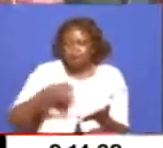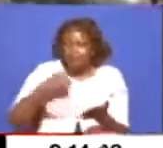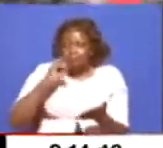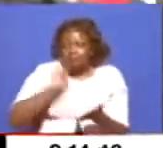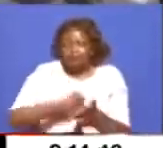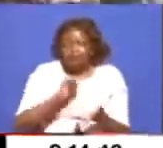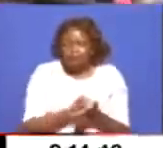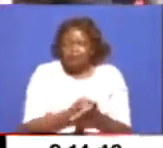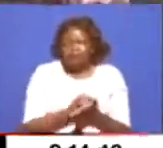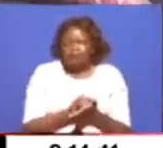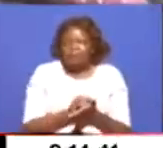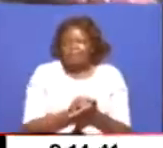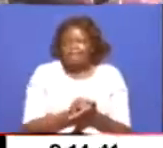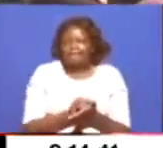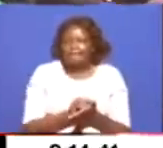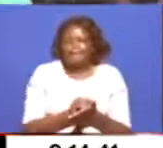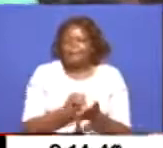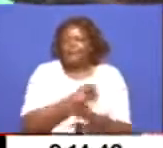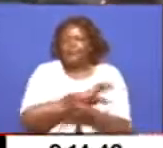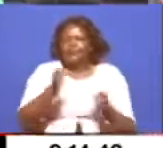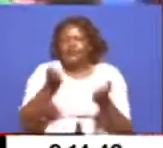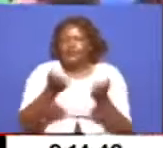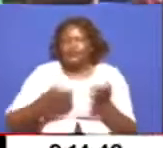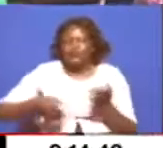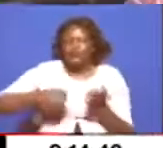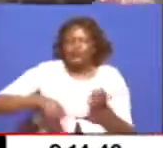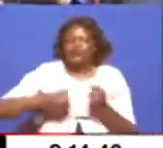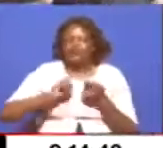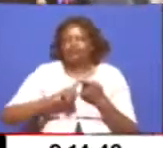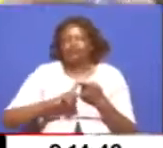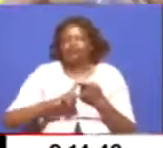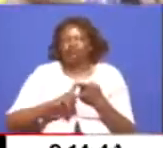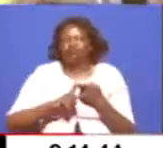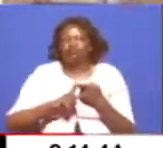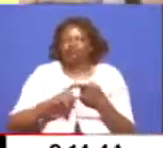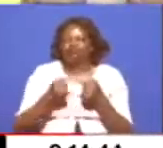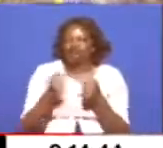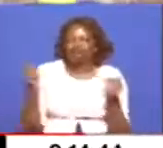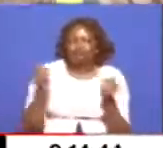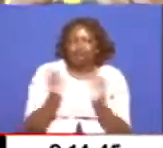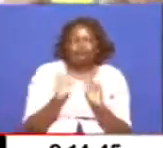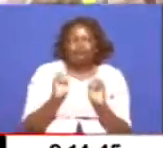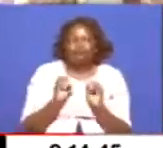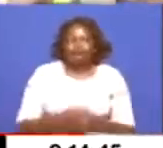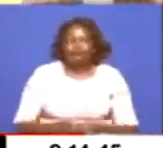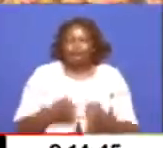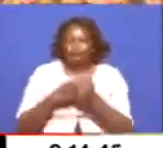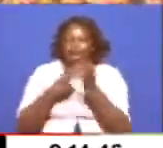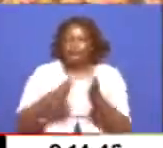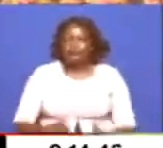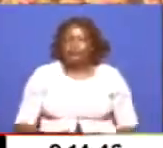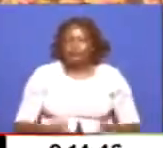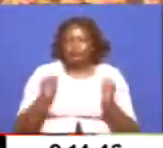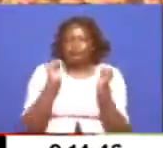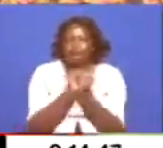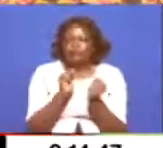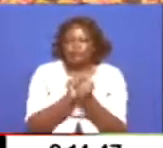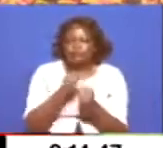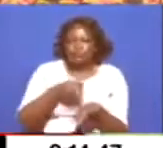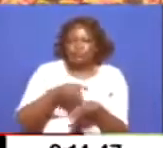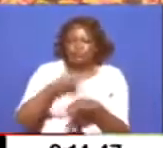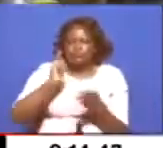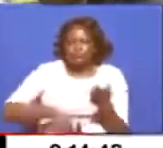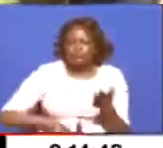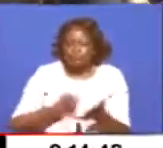kwamba hakuna haja ya sisi kutembea njia tofauti. Leaders accompanying the principals maintained that the Kenya